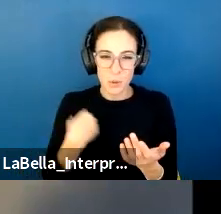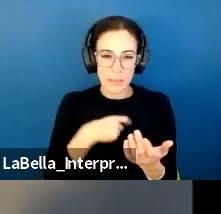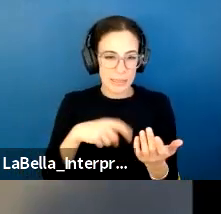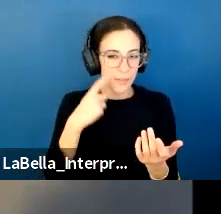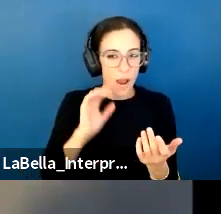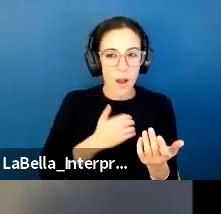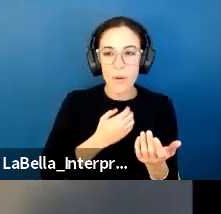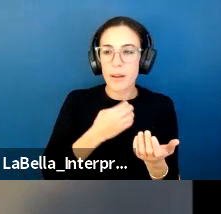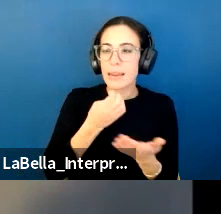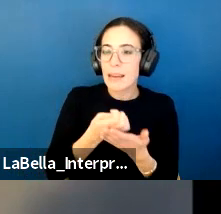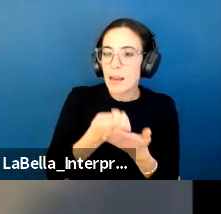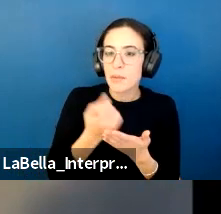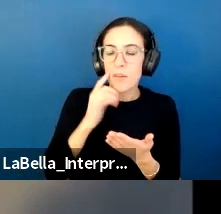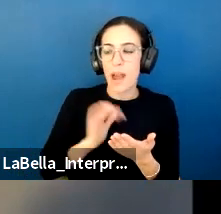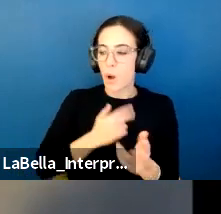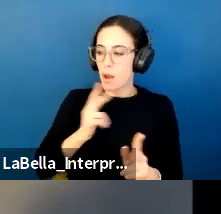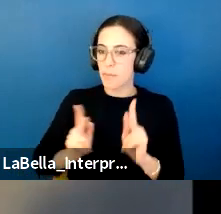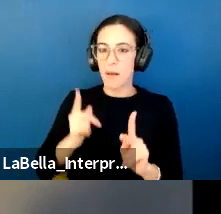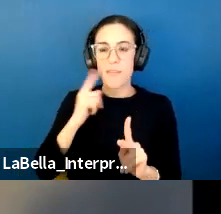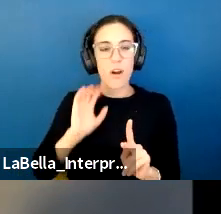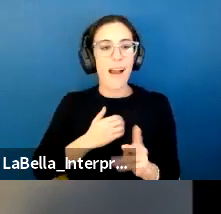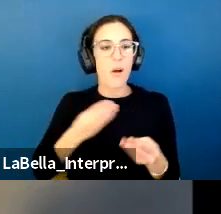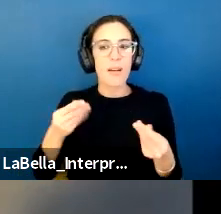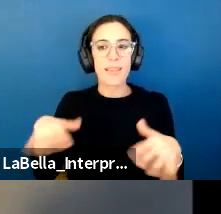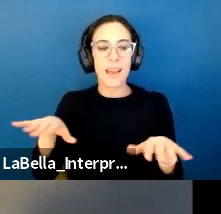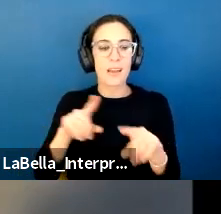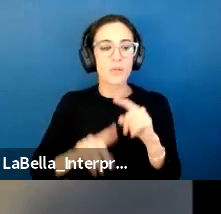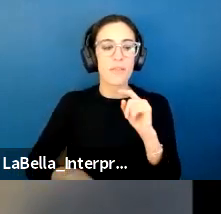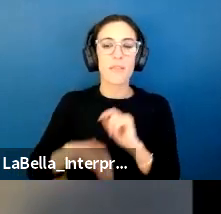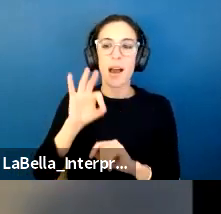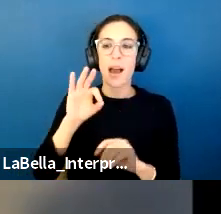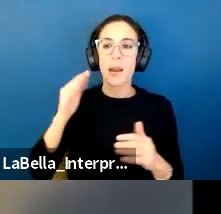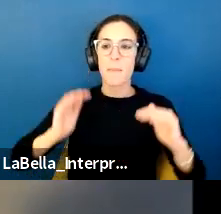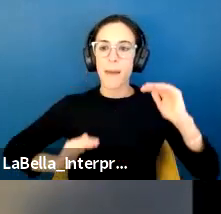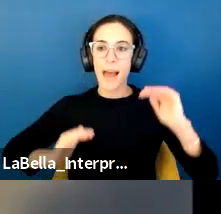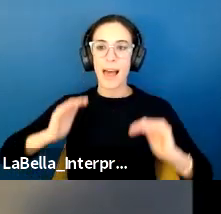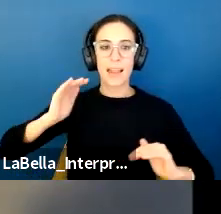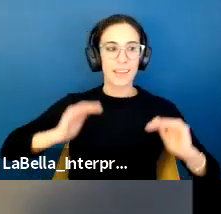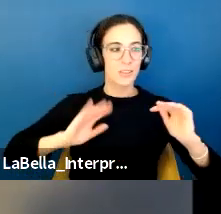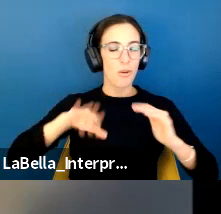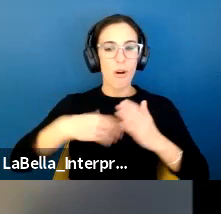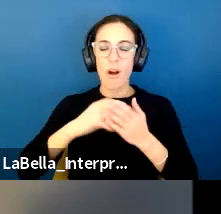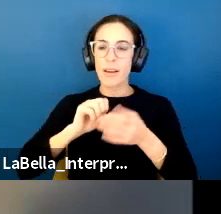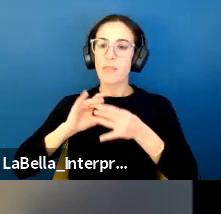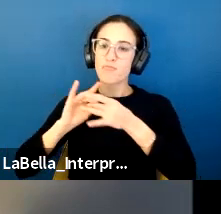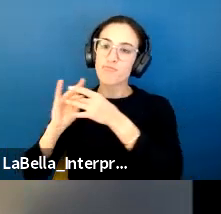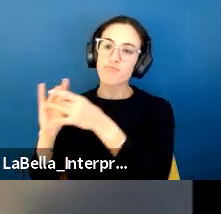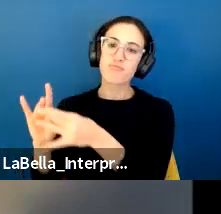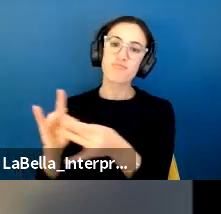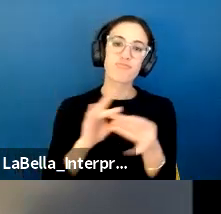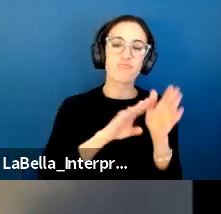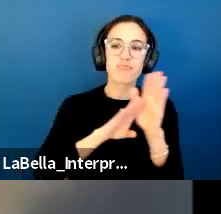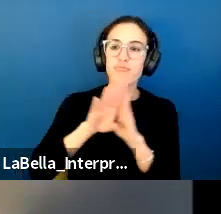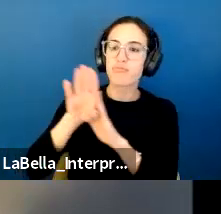our land, to be able to find balance so that they can all thrive together and